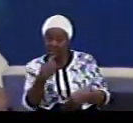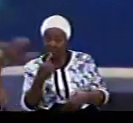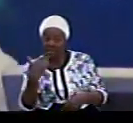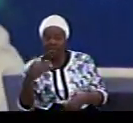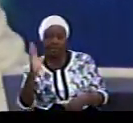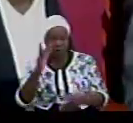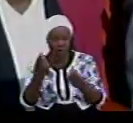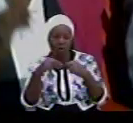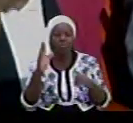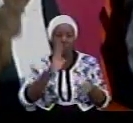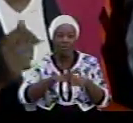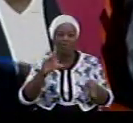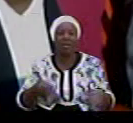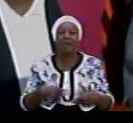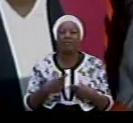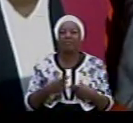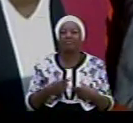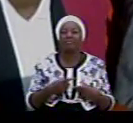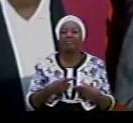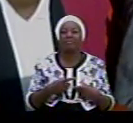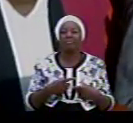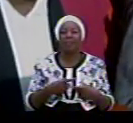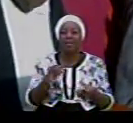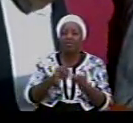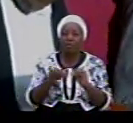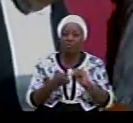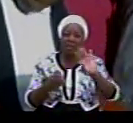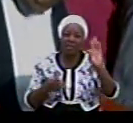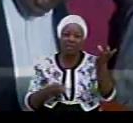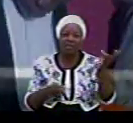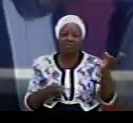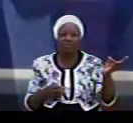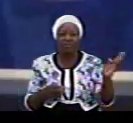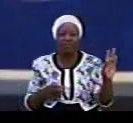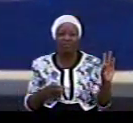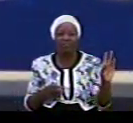upon your life. Number seven,